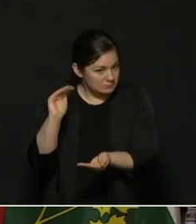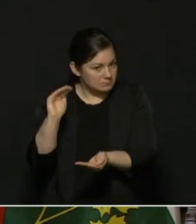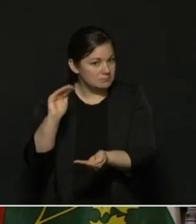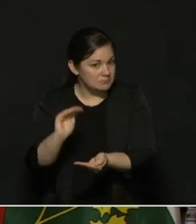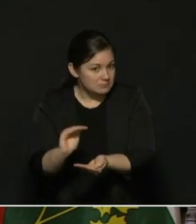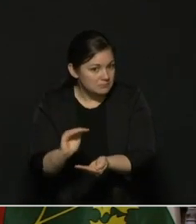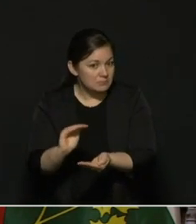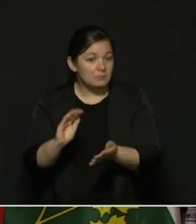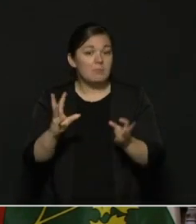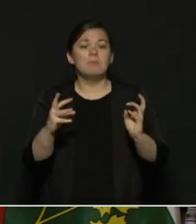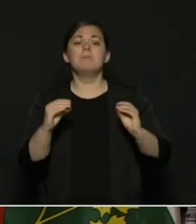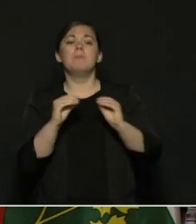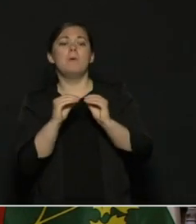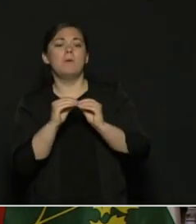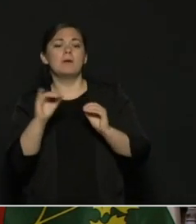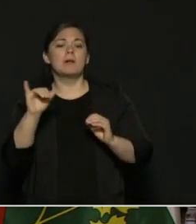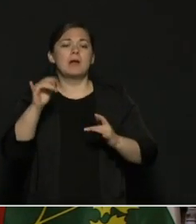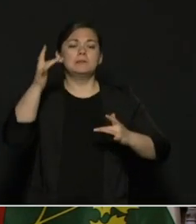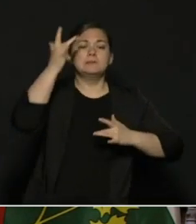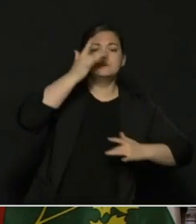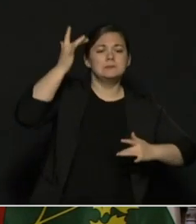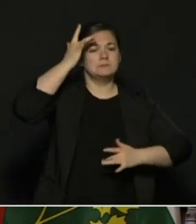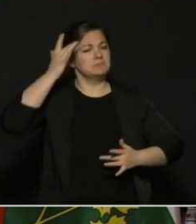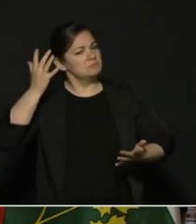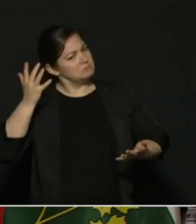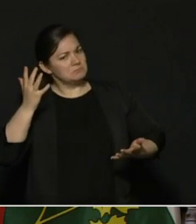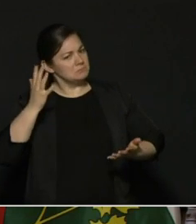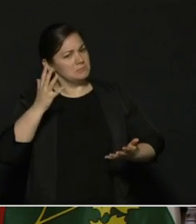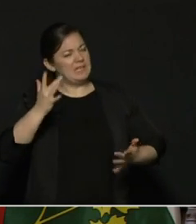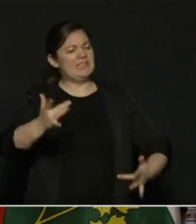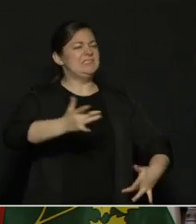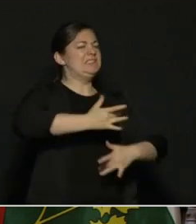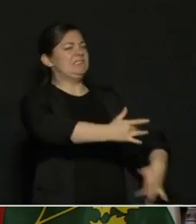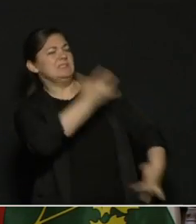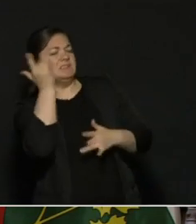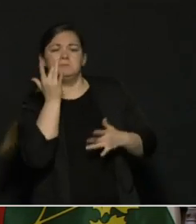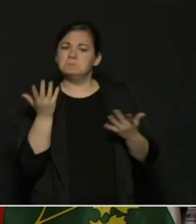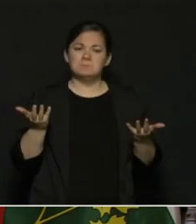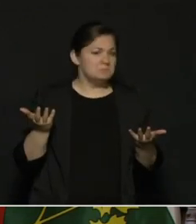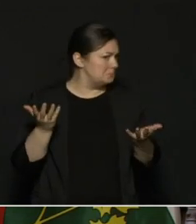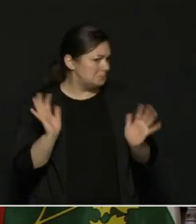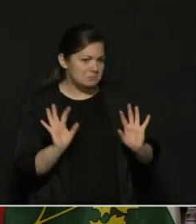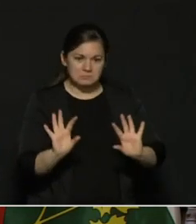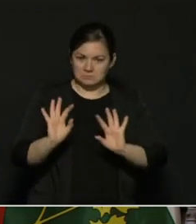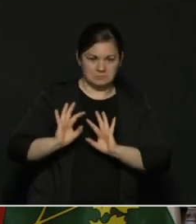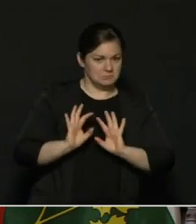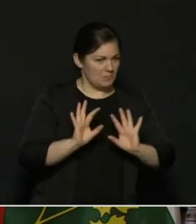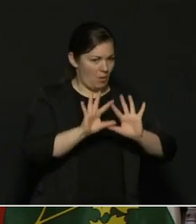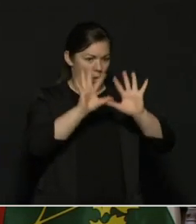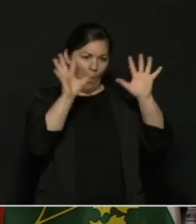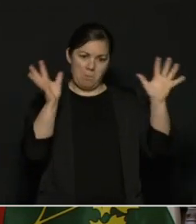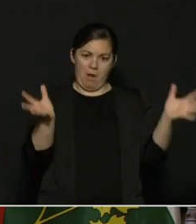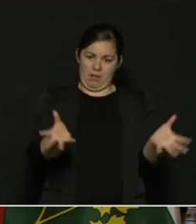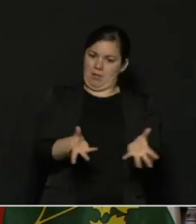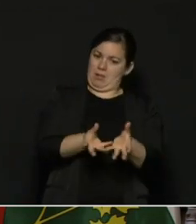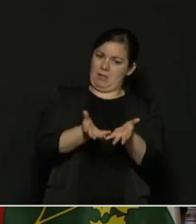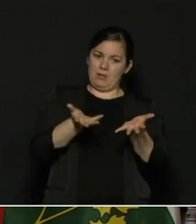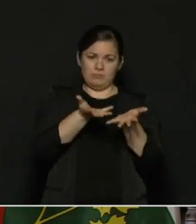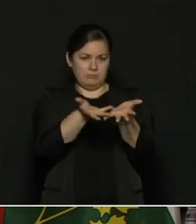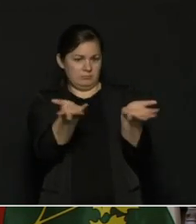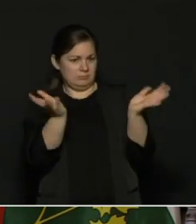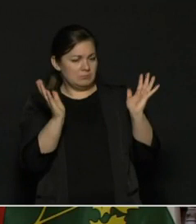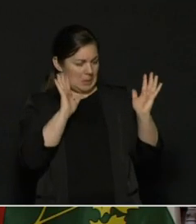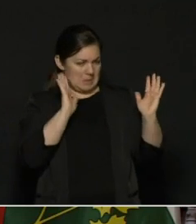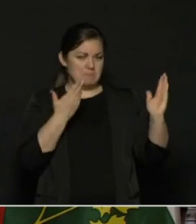tested, wide variety of symptoms and that. So these are all parts of as the modeling would say, the evidence of keeping not only flattening, but coming down